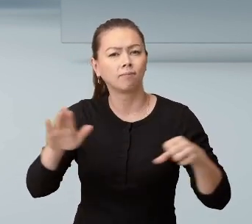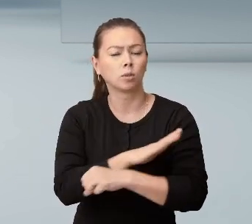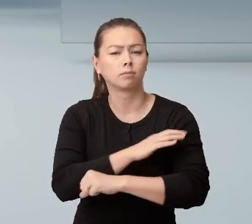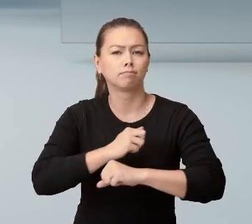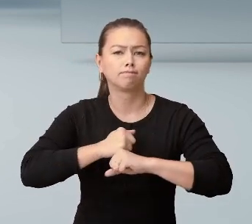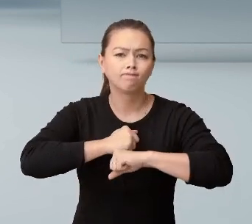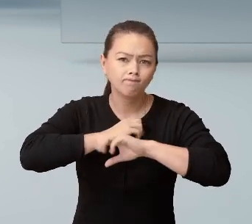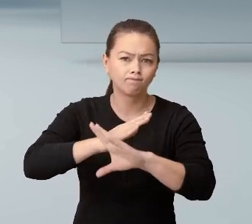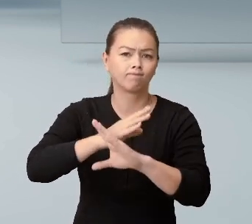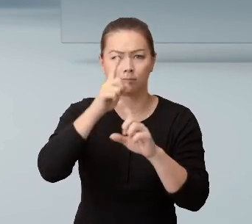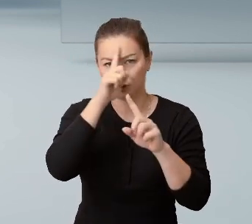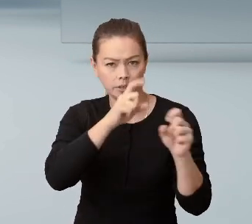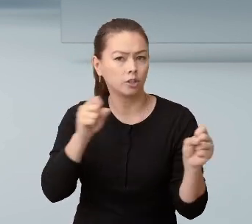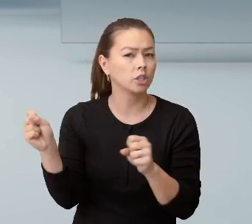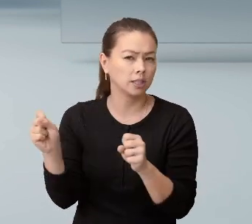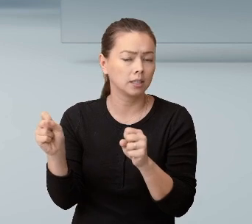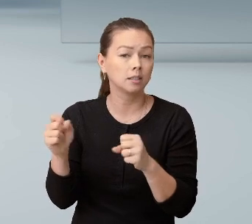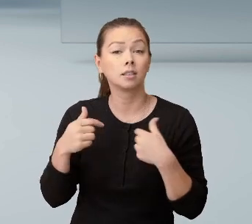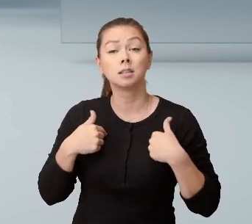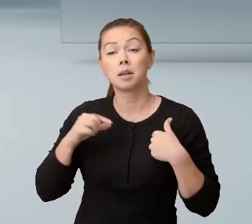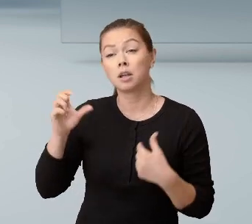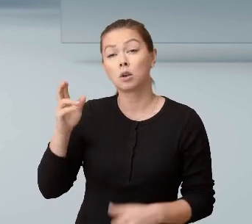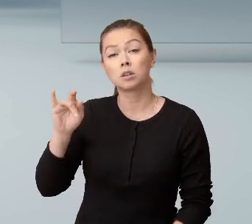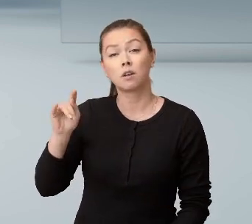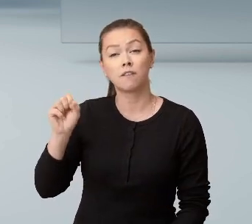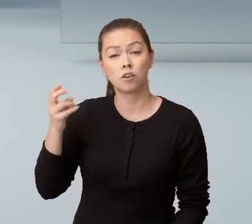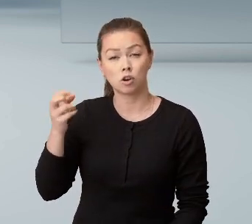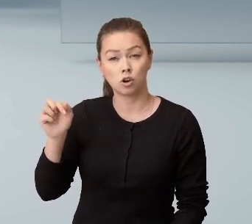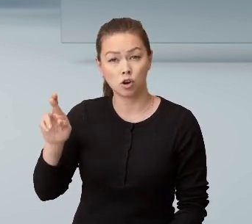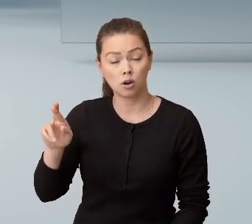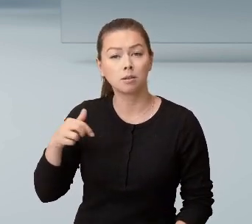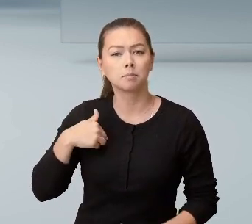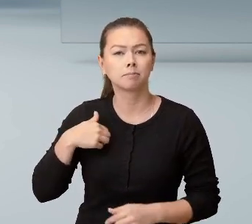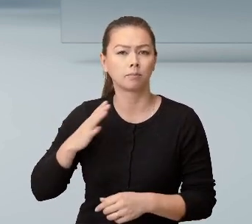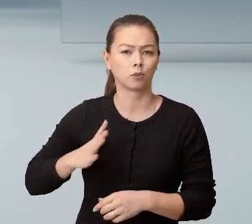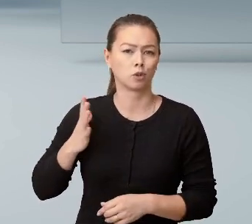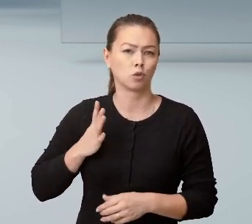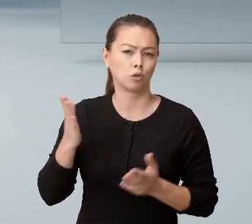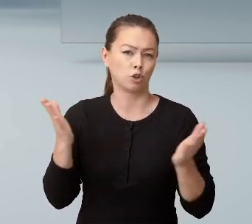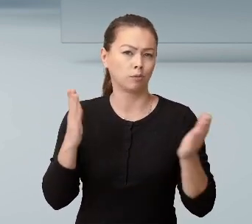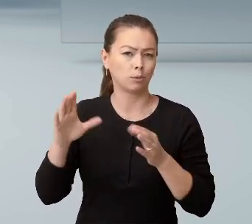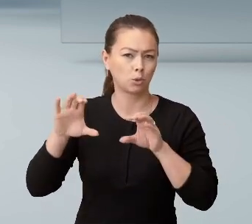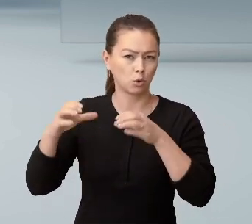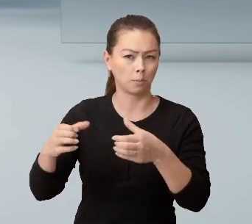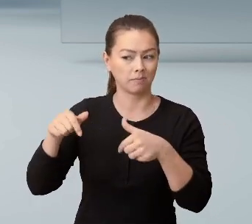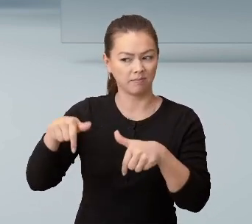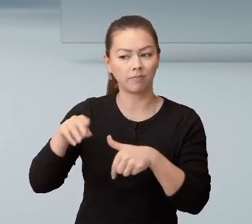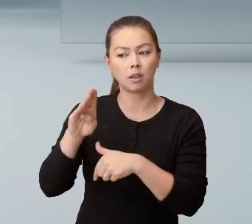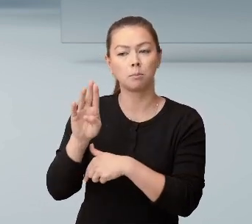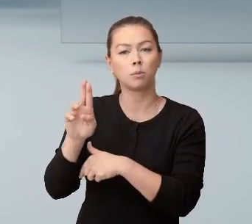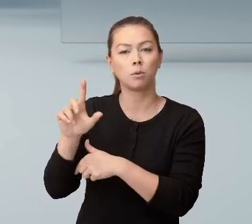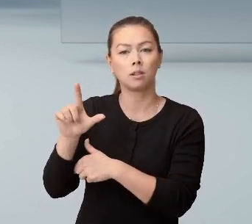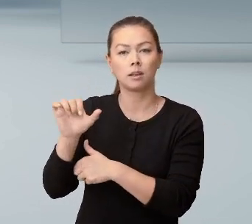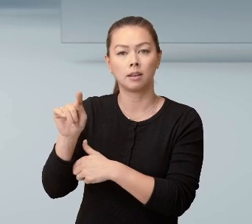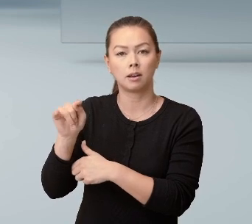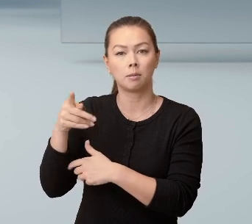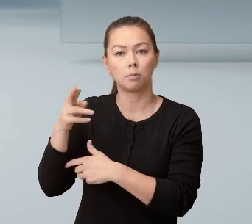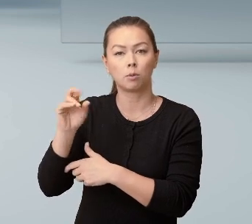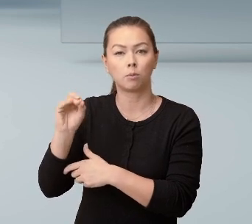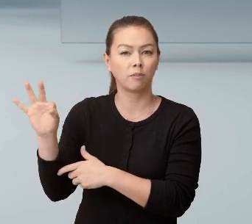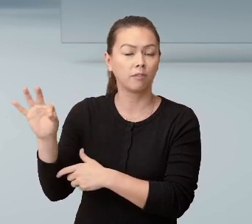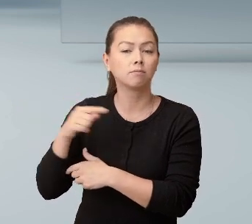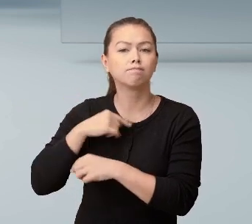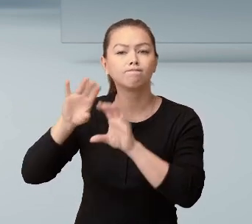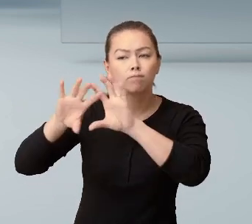So my name is Christopher Sim, Senior Vice President of our Professional Services Group here at Bulletproof, overseeing our strategic approach and